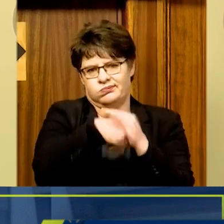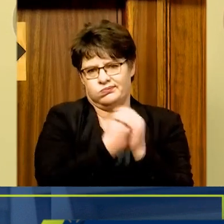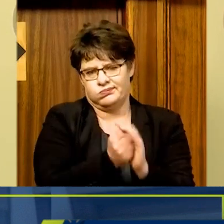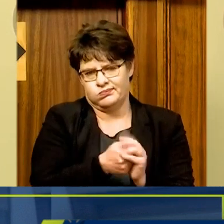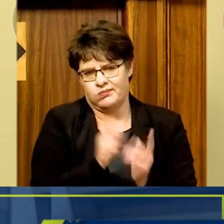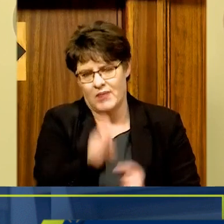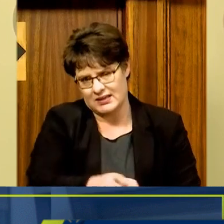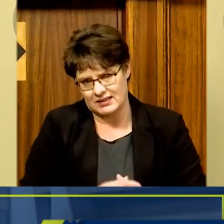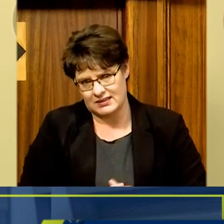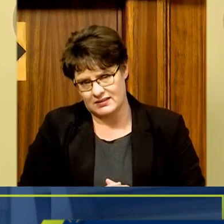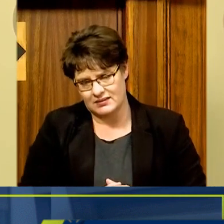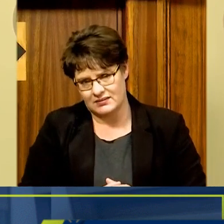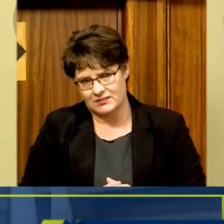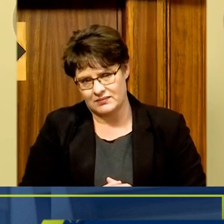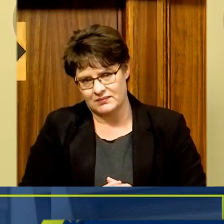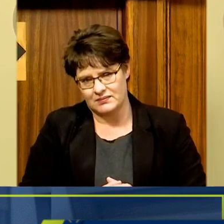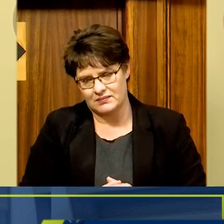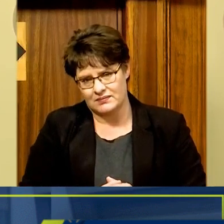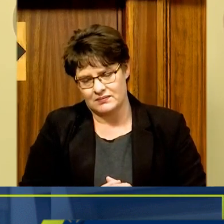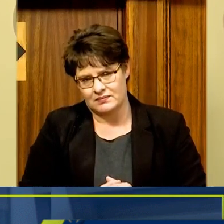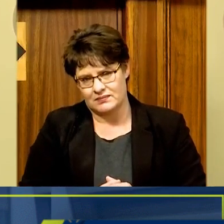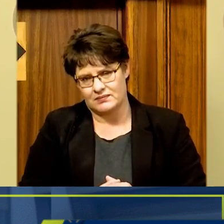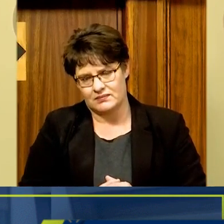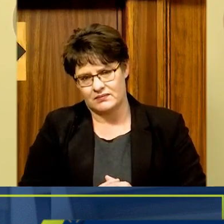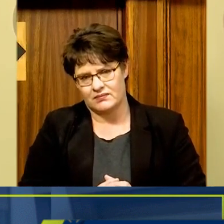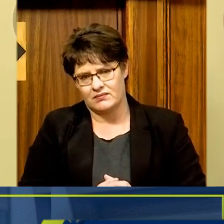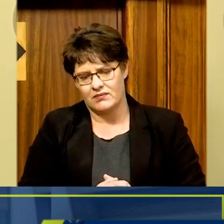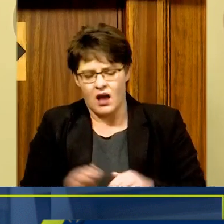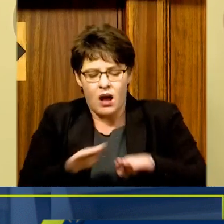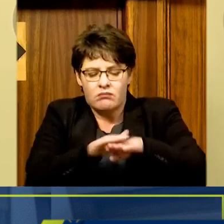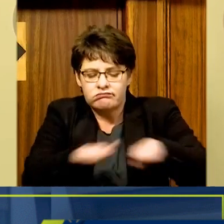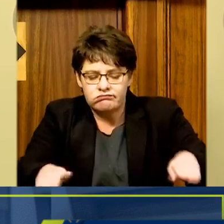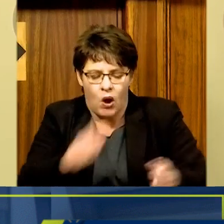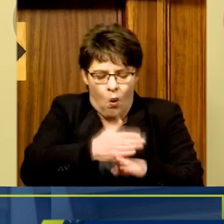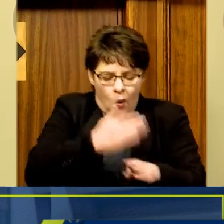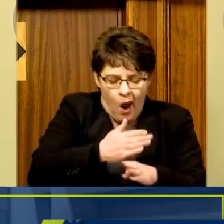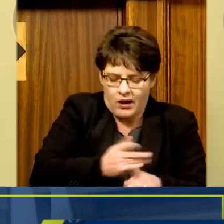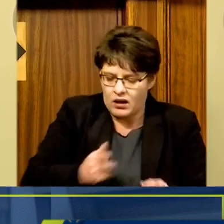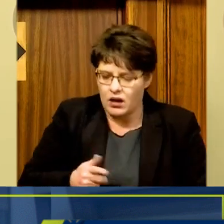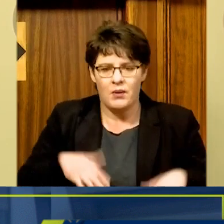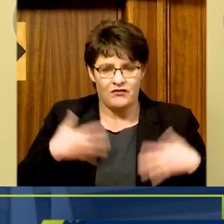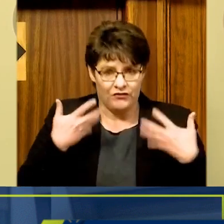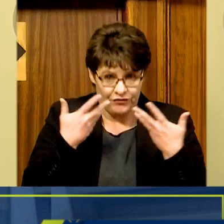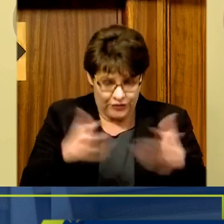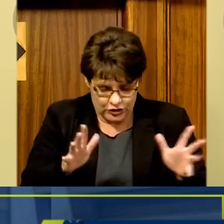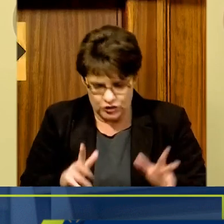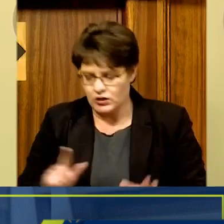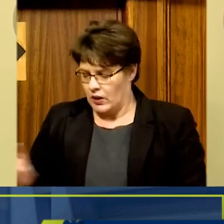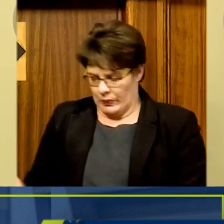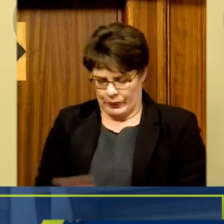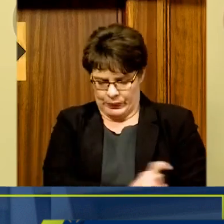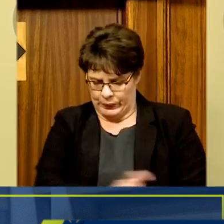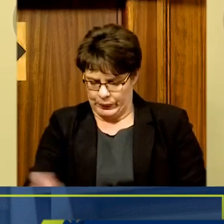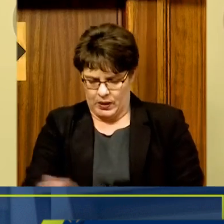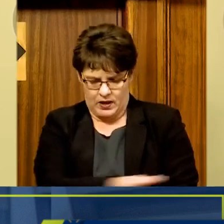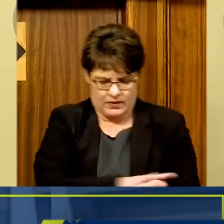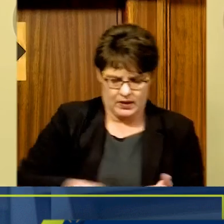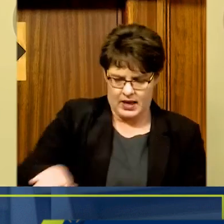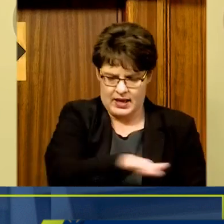We must continue to clean and sanitize all surfaces, all public